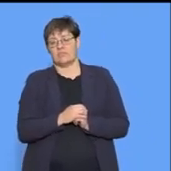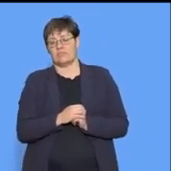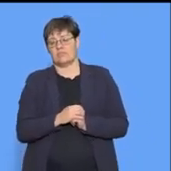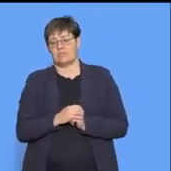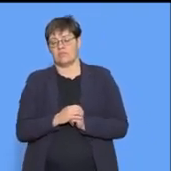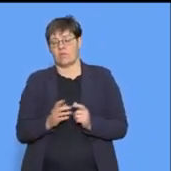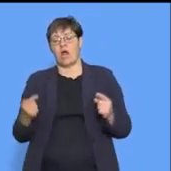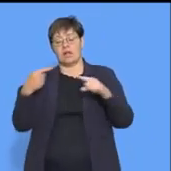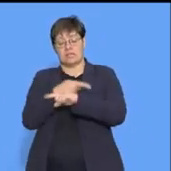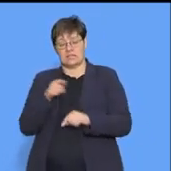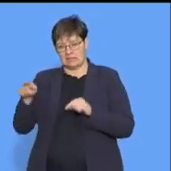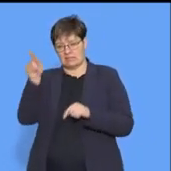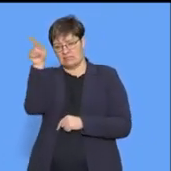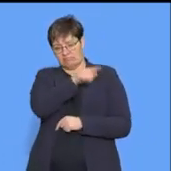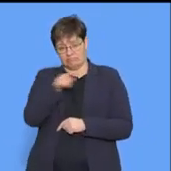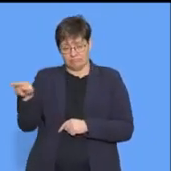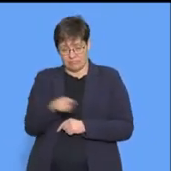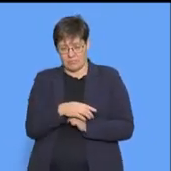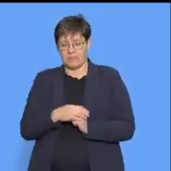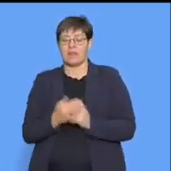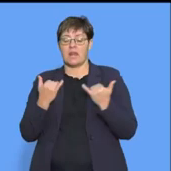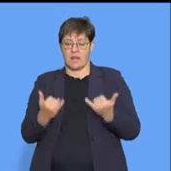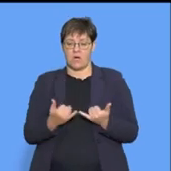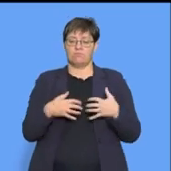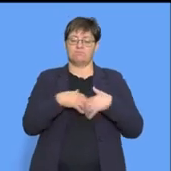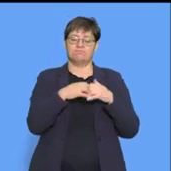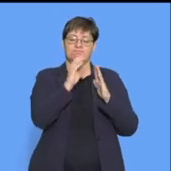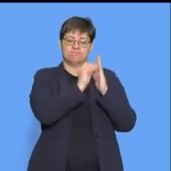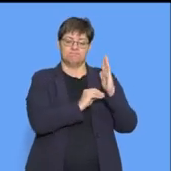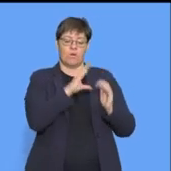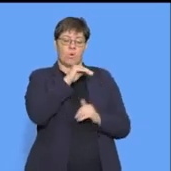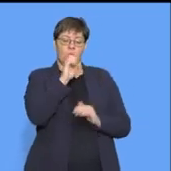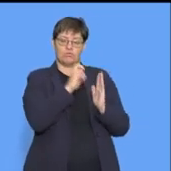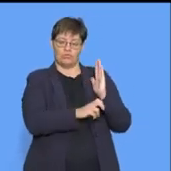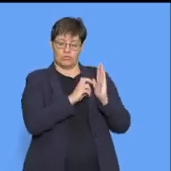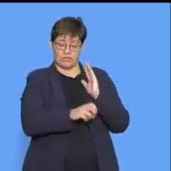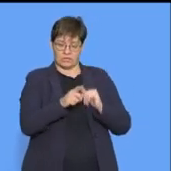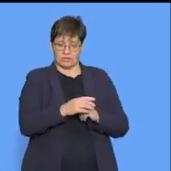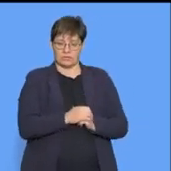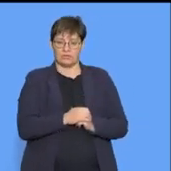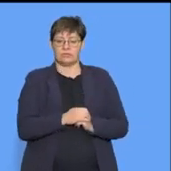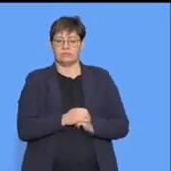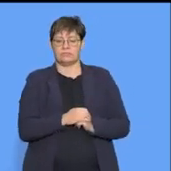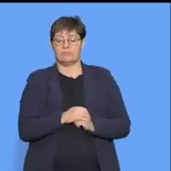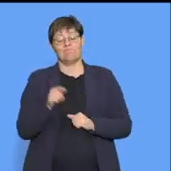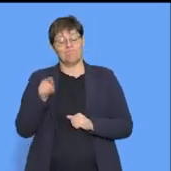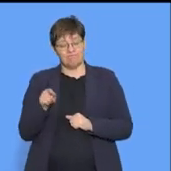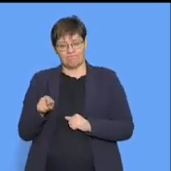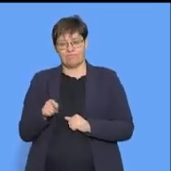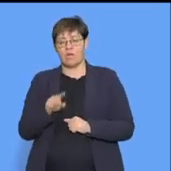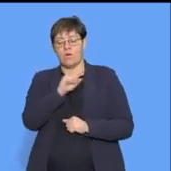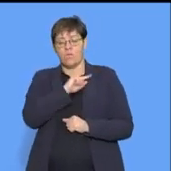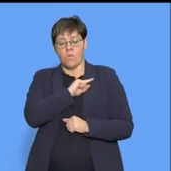and they alternate, so therefore D1 also has to be 30 degrees. Okay, now we're going to try and write out the cos rule for this triangle here.